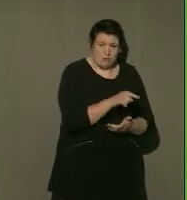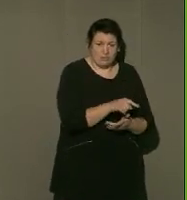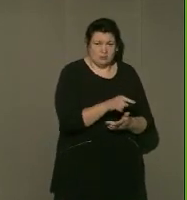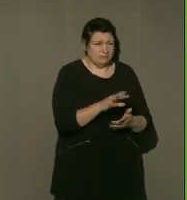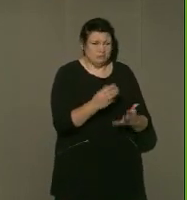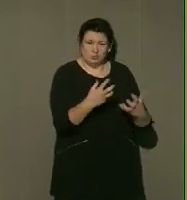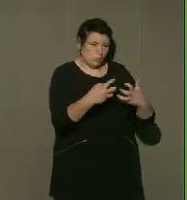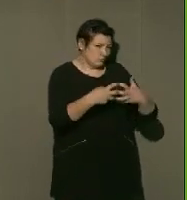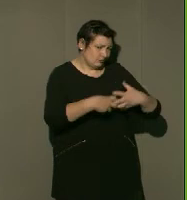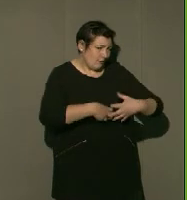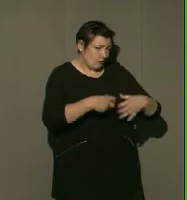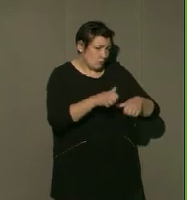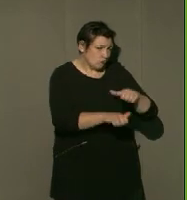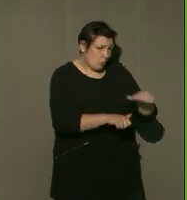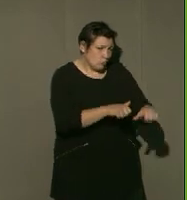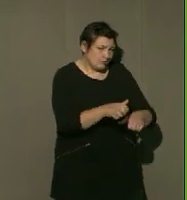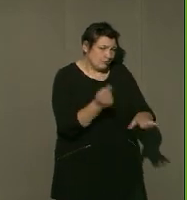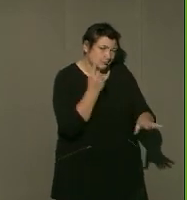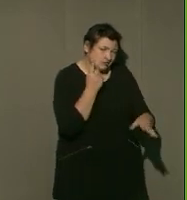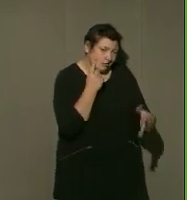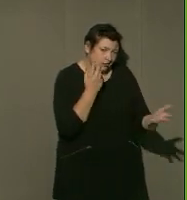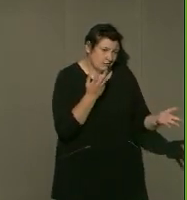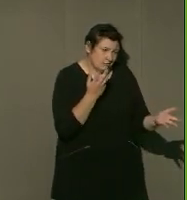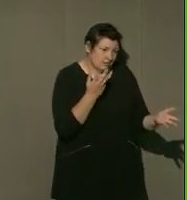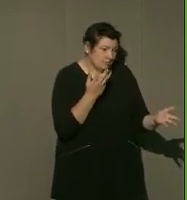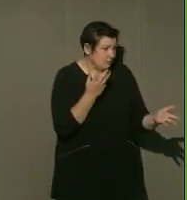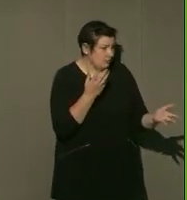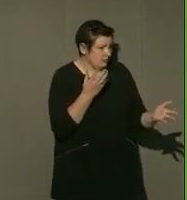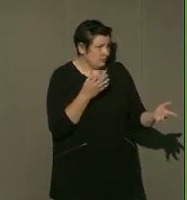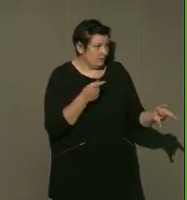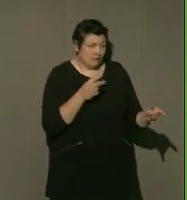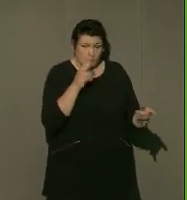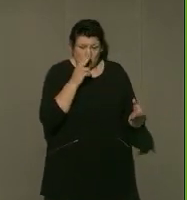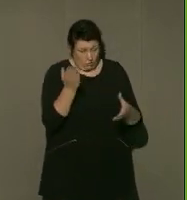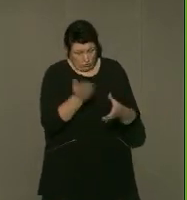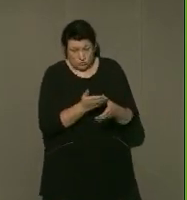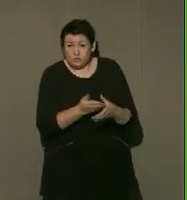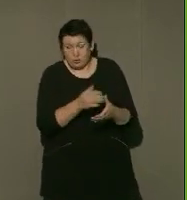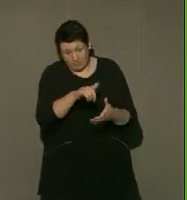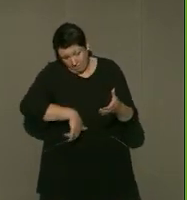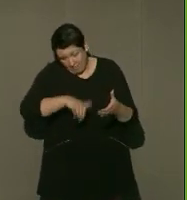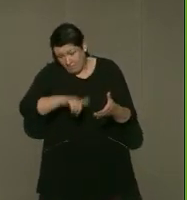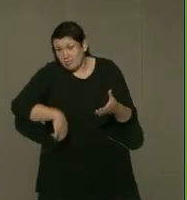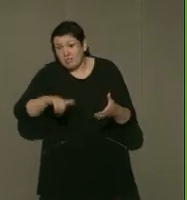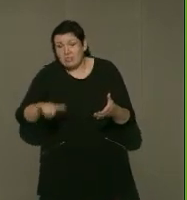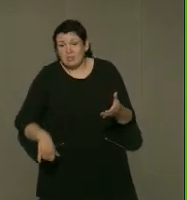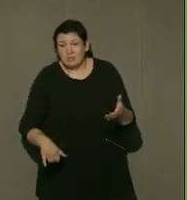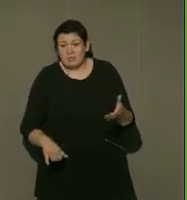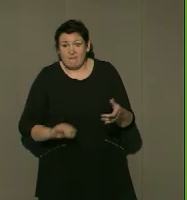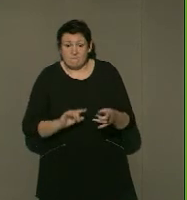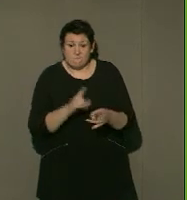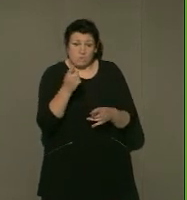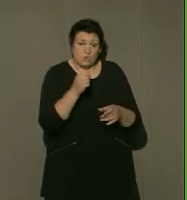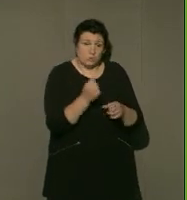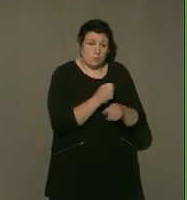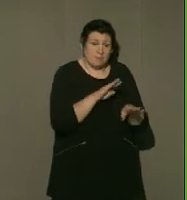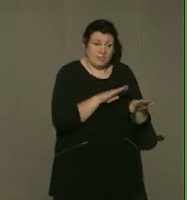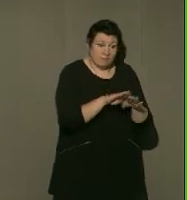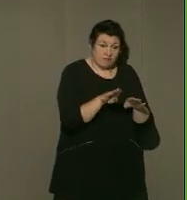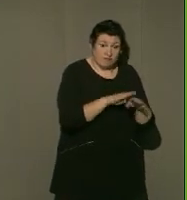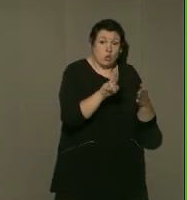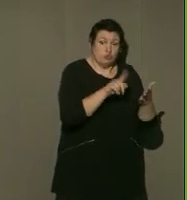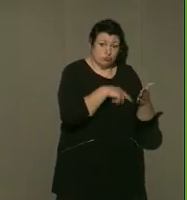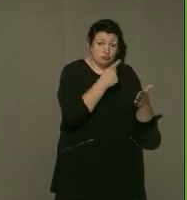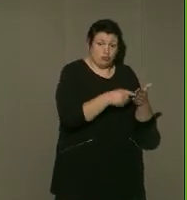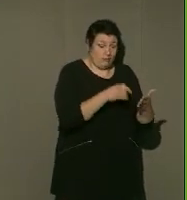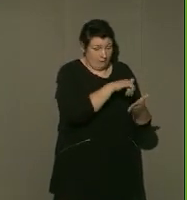technical process, if you brought a document of this length, it would first be brought as a draft voting paper